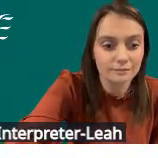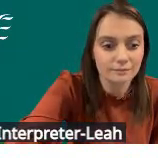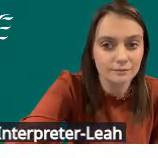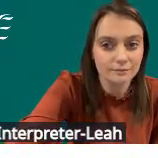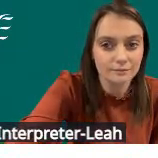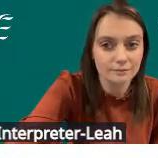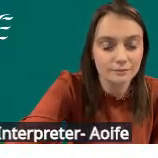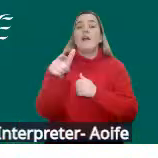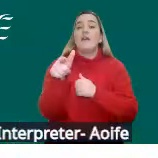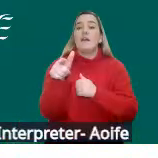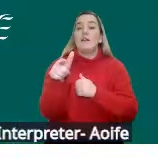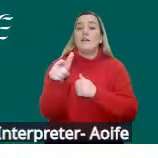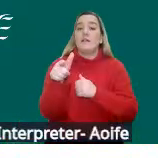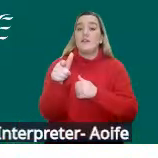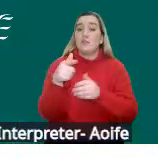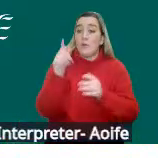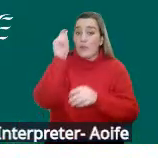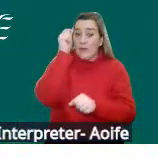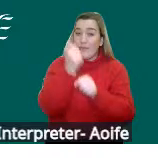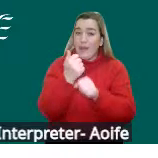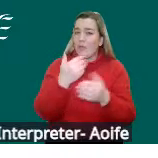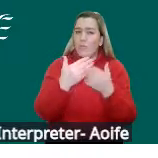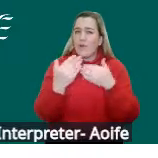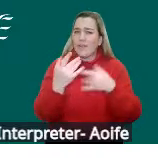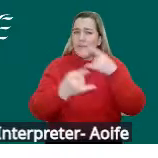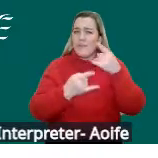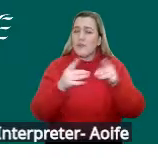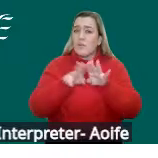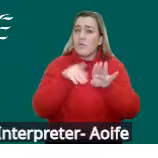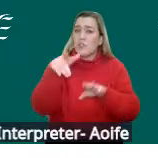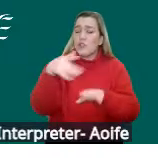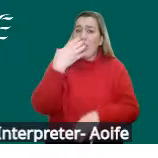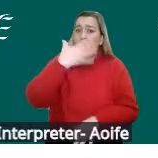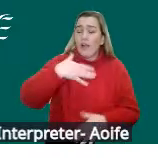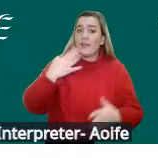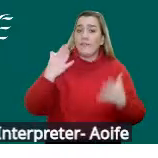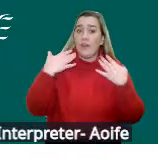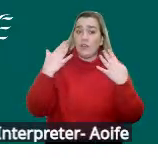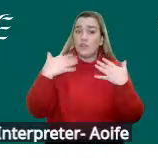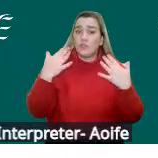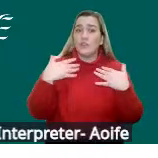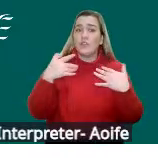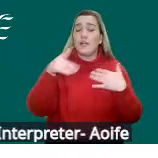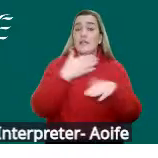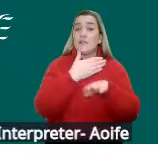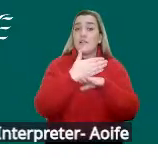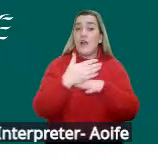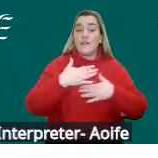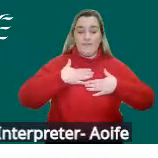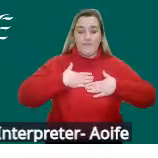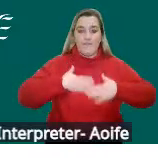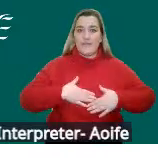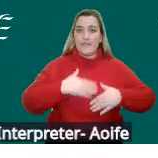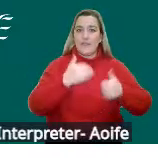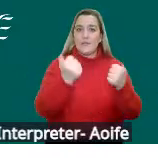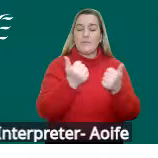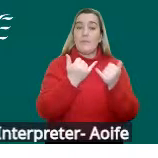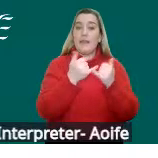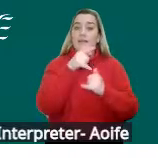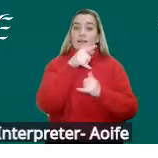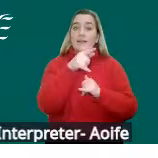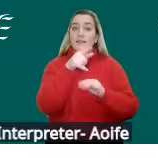about what happens with the hot flush, it starts with our physical symptoms, like this diagram shows. We might have